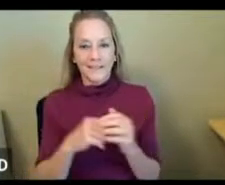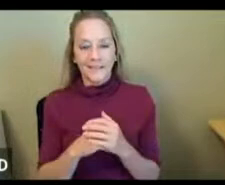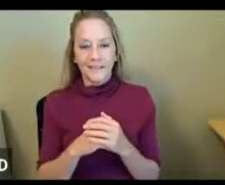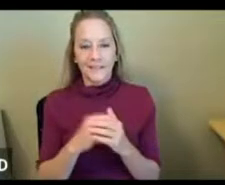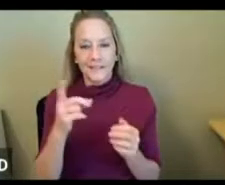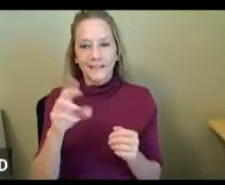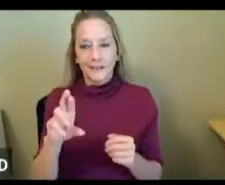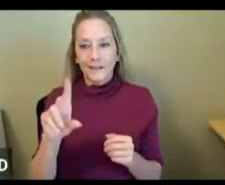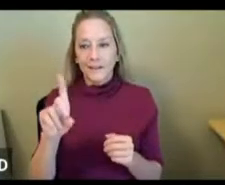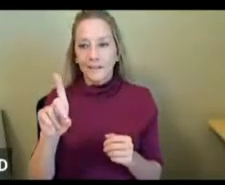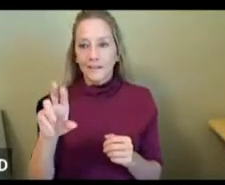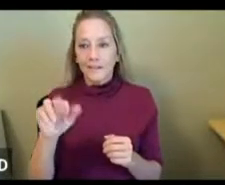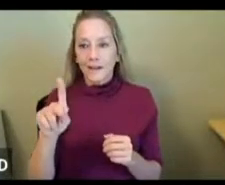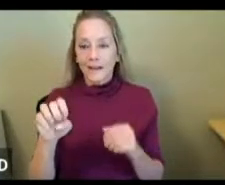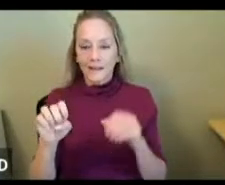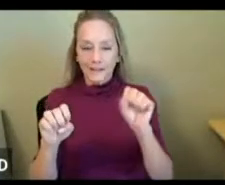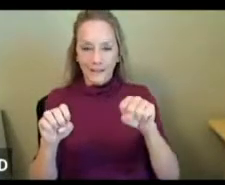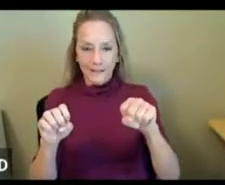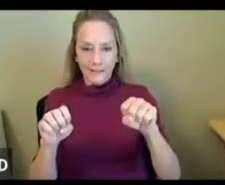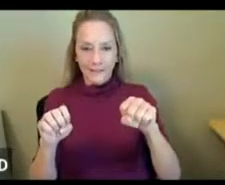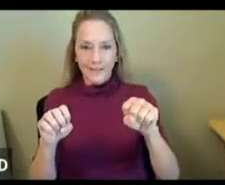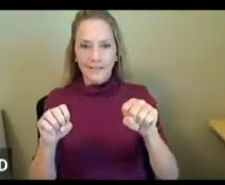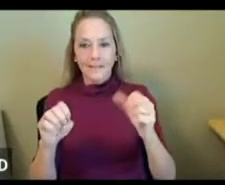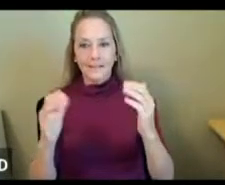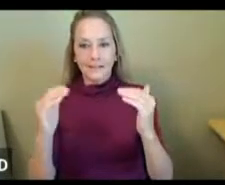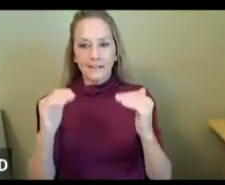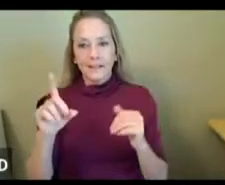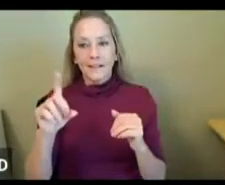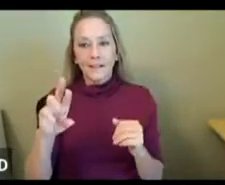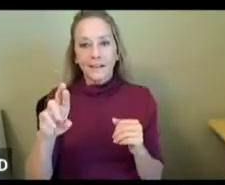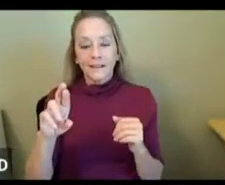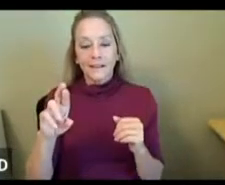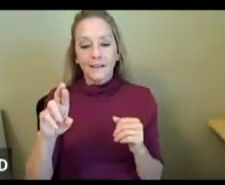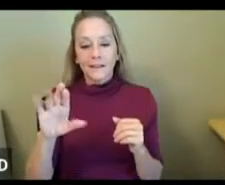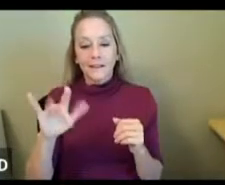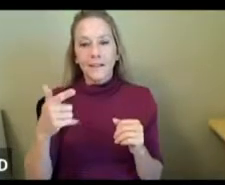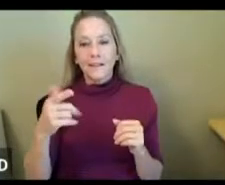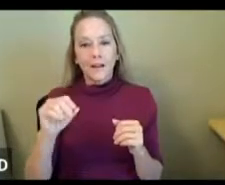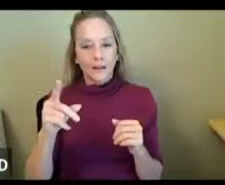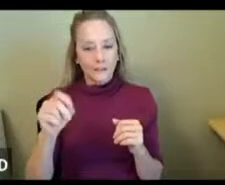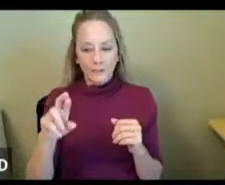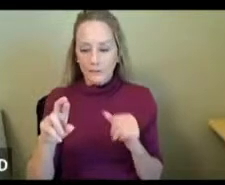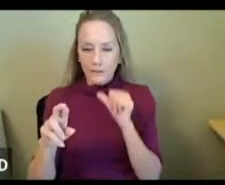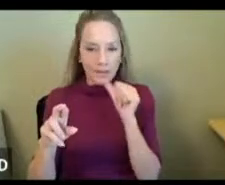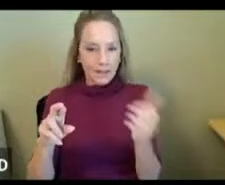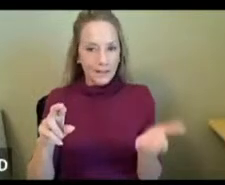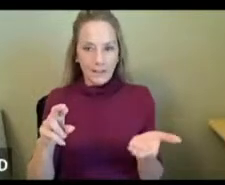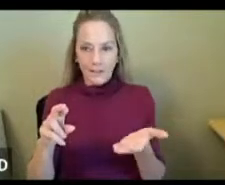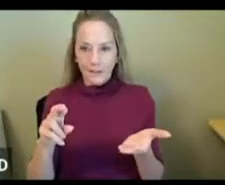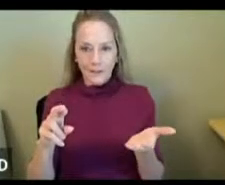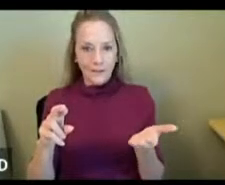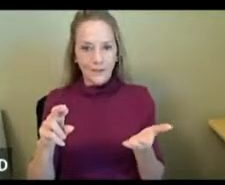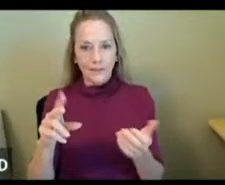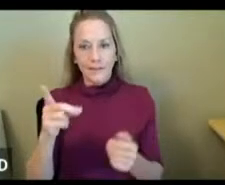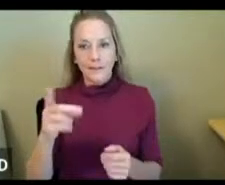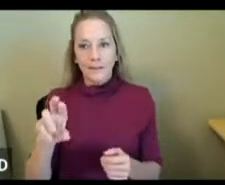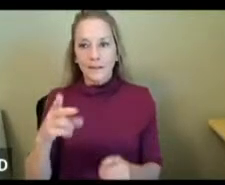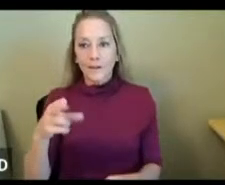Dr. Drake, Yes. Dr. Gotcher is not here. Dr.